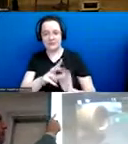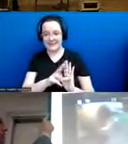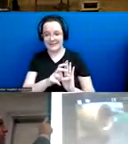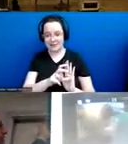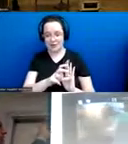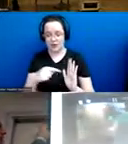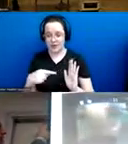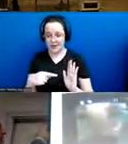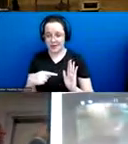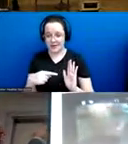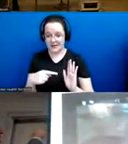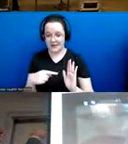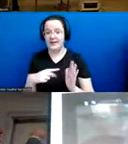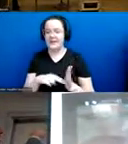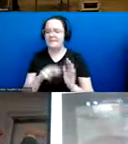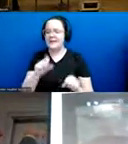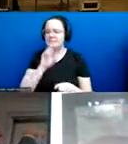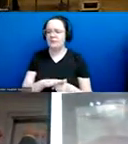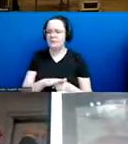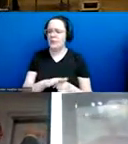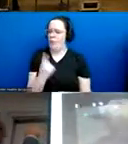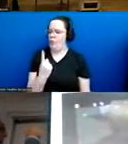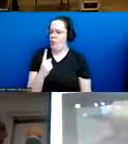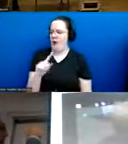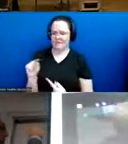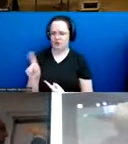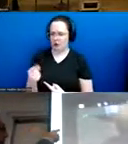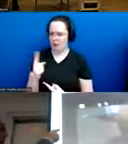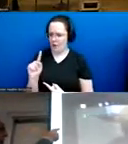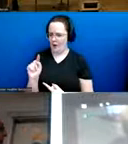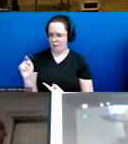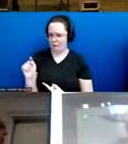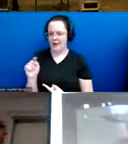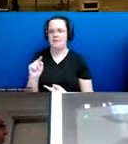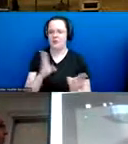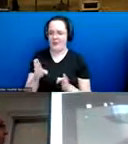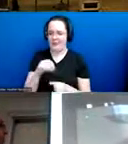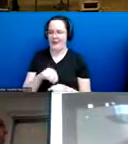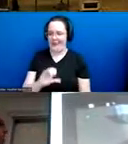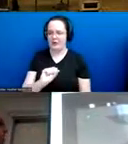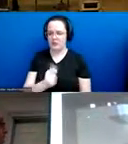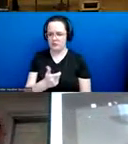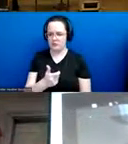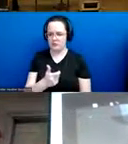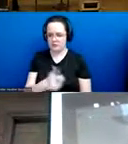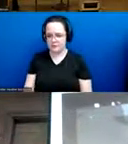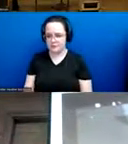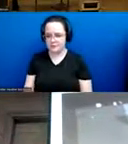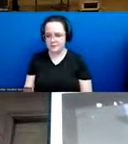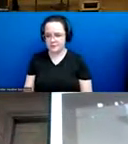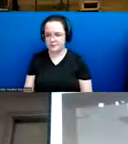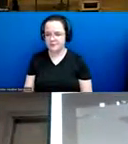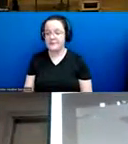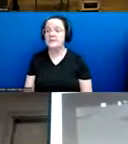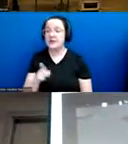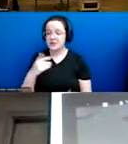that, we can guarantee that there's only one photon that is prepared in that qubit by that polarizer. Now you see you have the qubit,